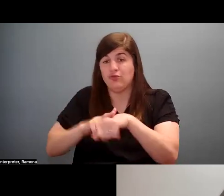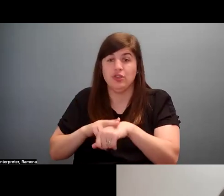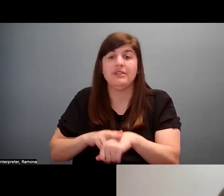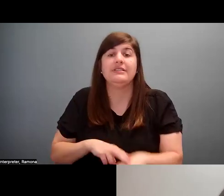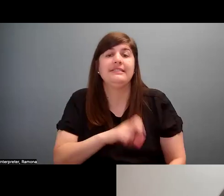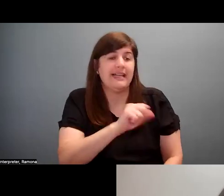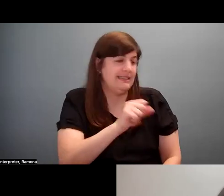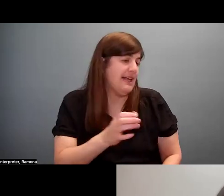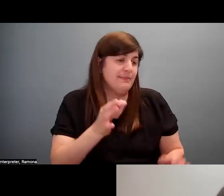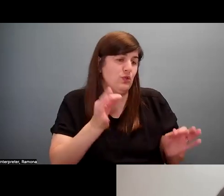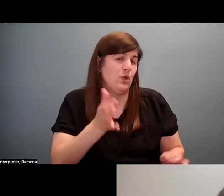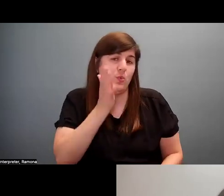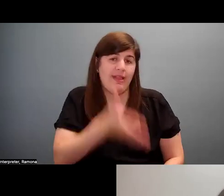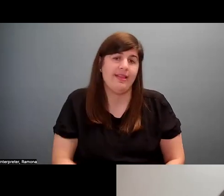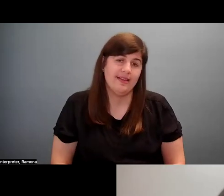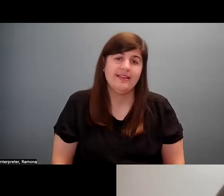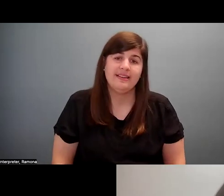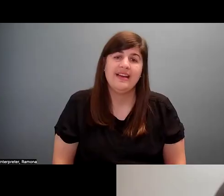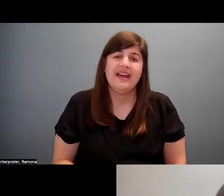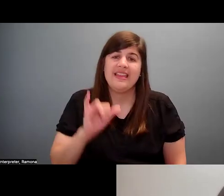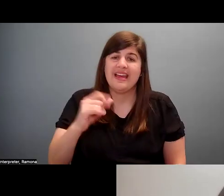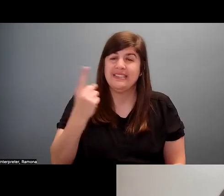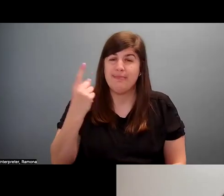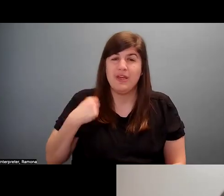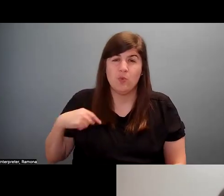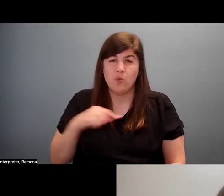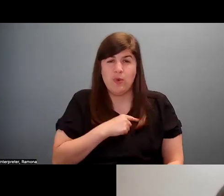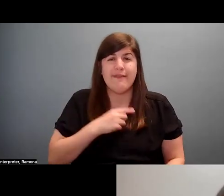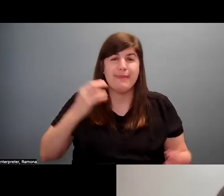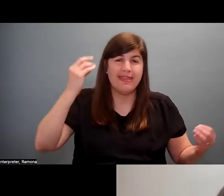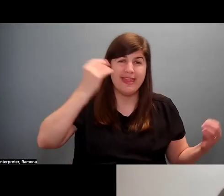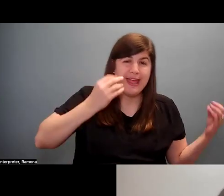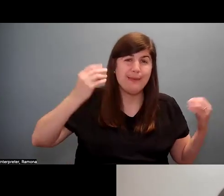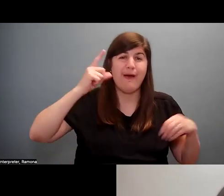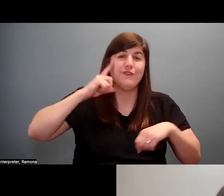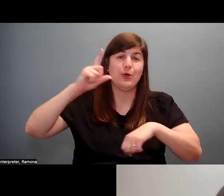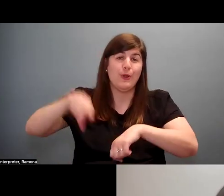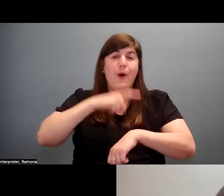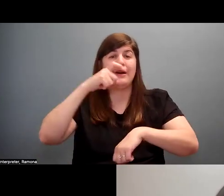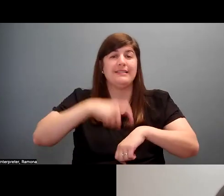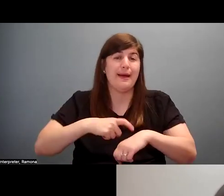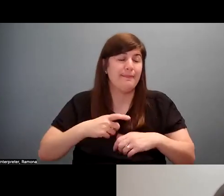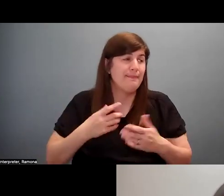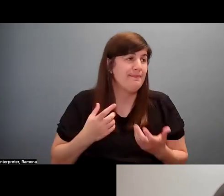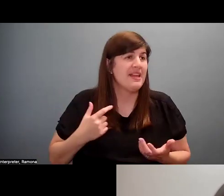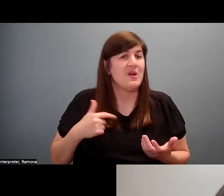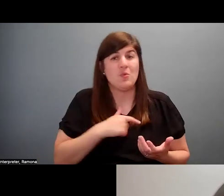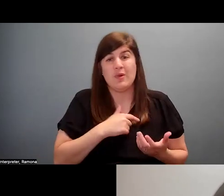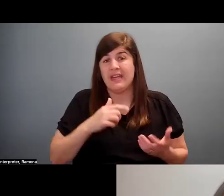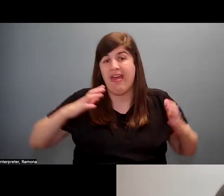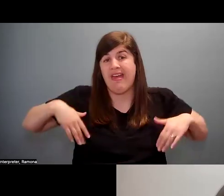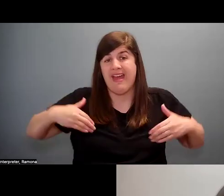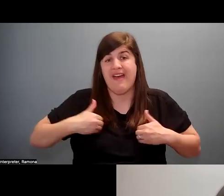Yes, absolutely. Okay. And that's something that we've been thinking about for a long time when we don't have the greatest answer